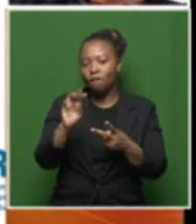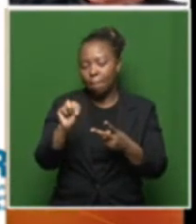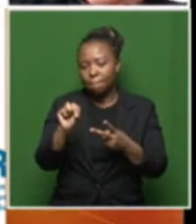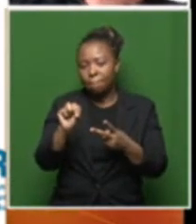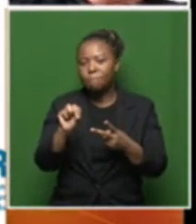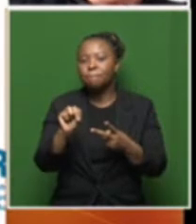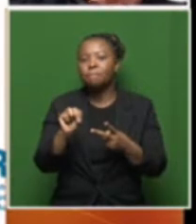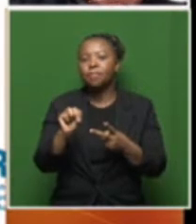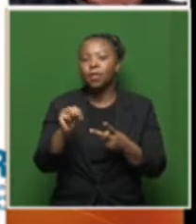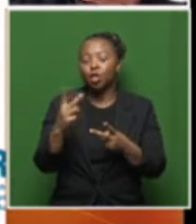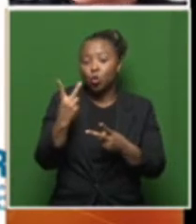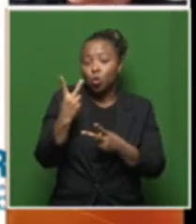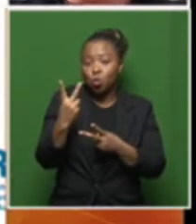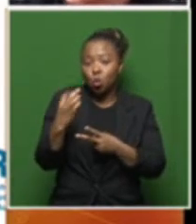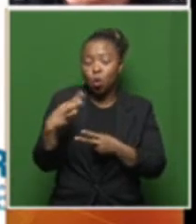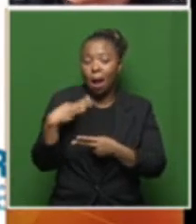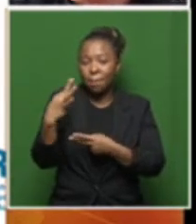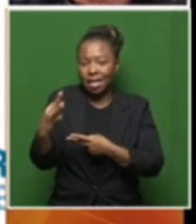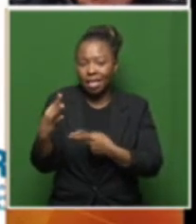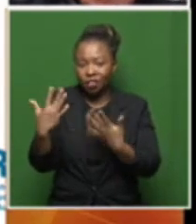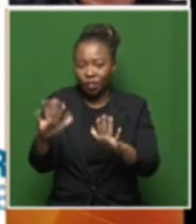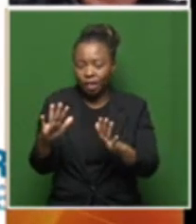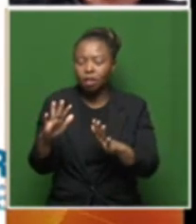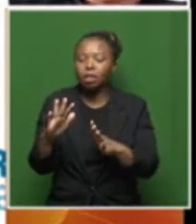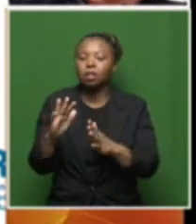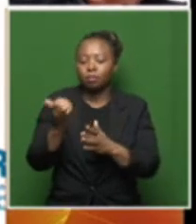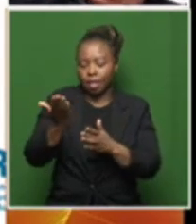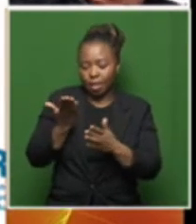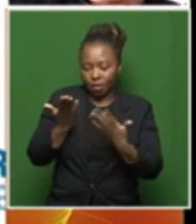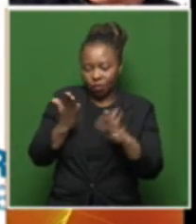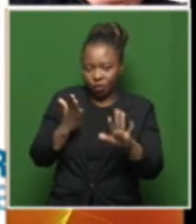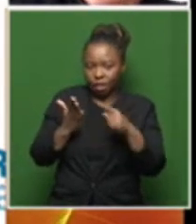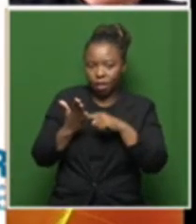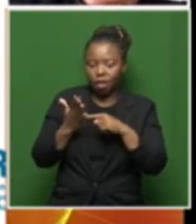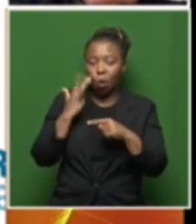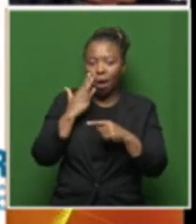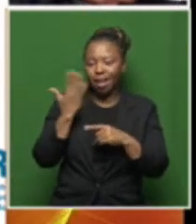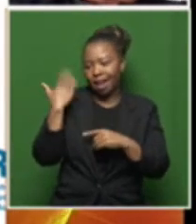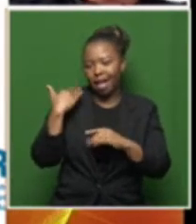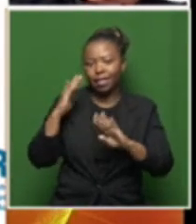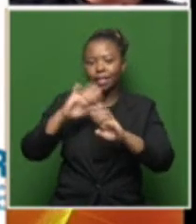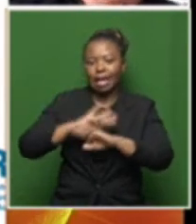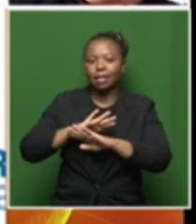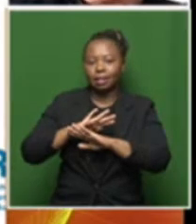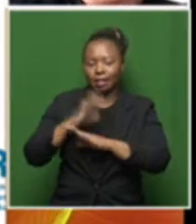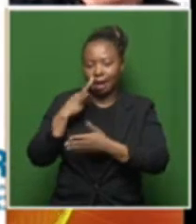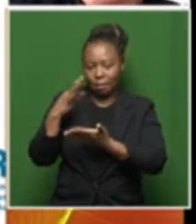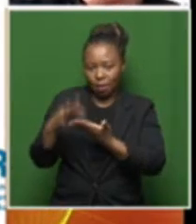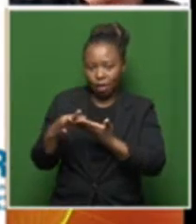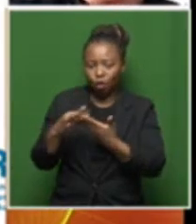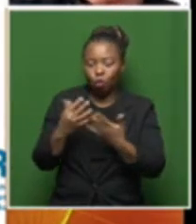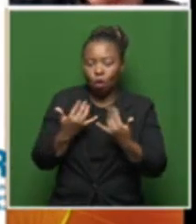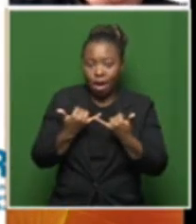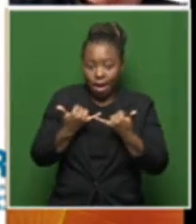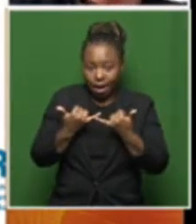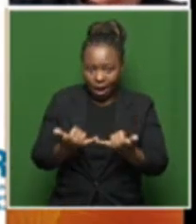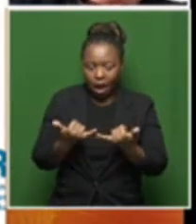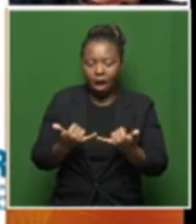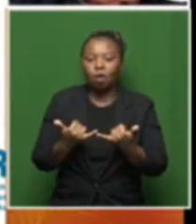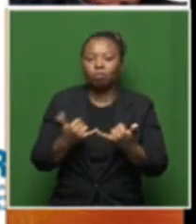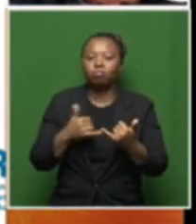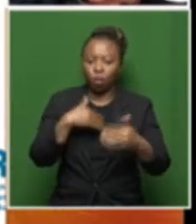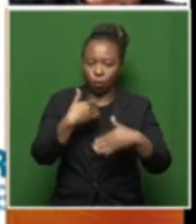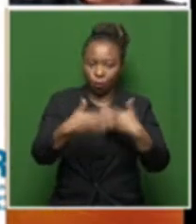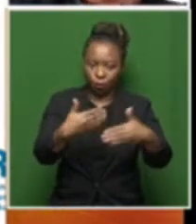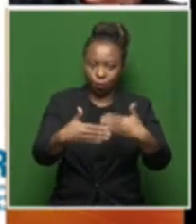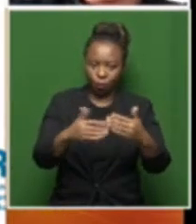submitted by 2 applicants. The latest application we received was last night. So those are the ones that are currently in process.